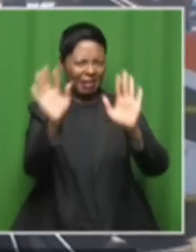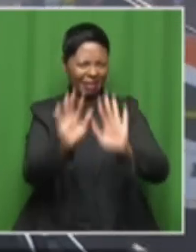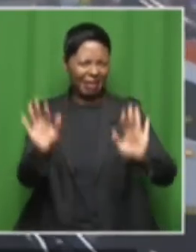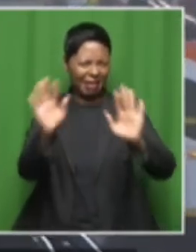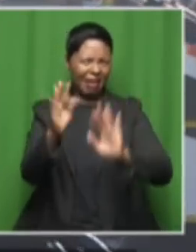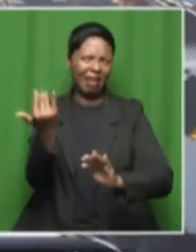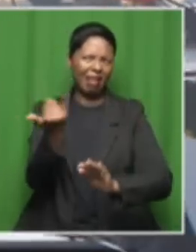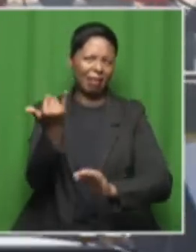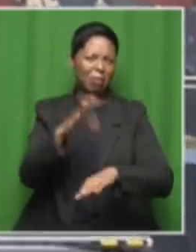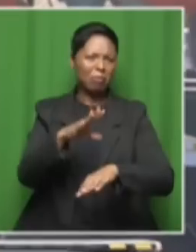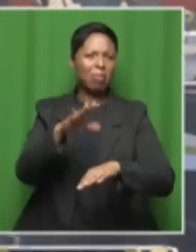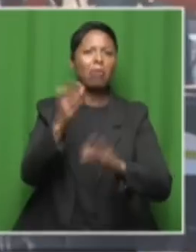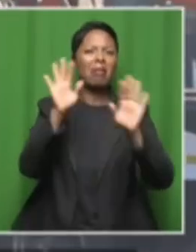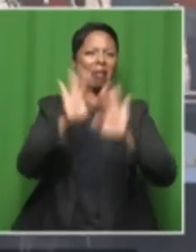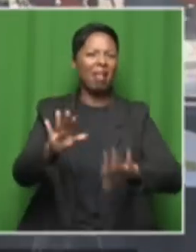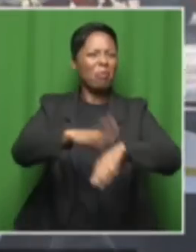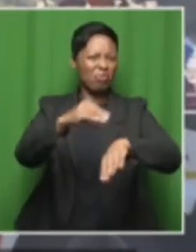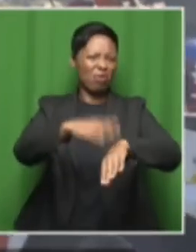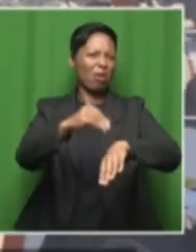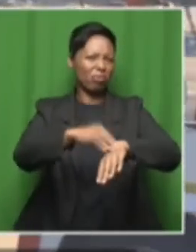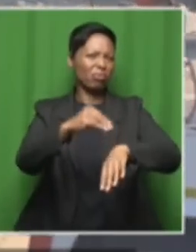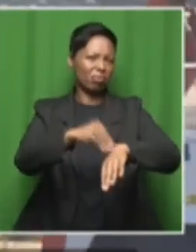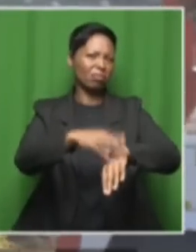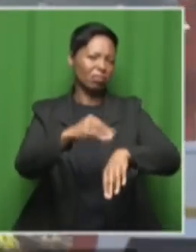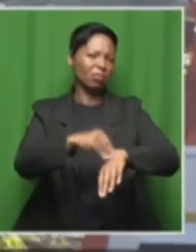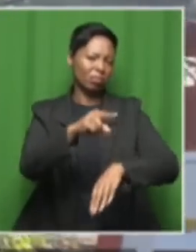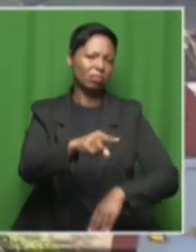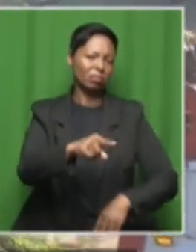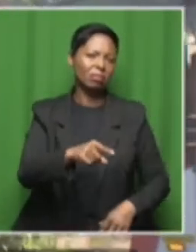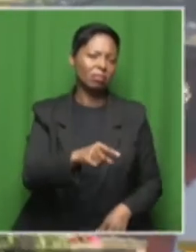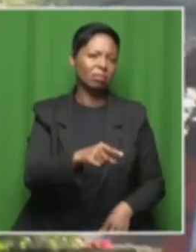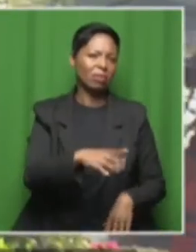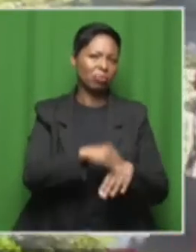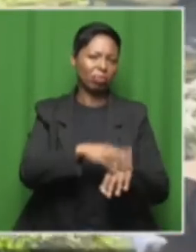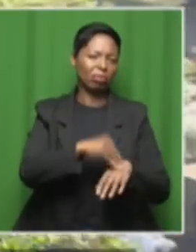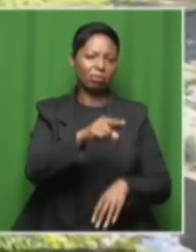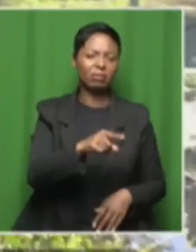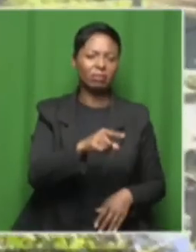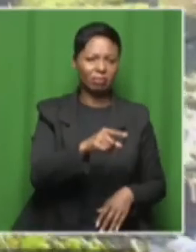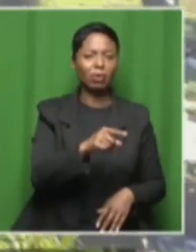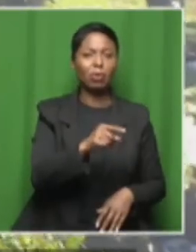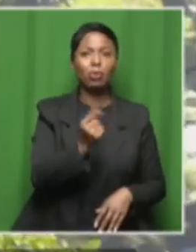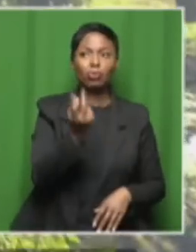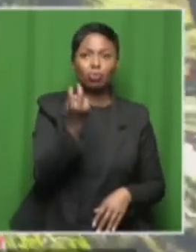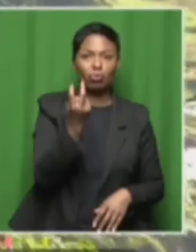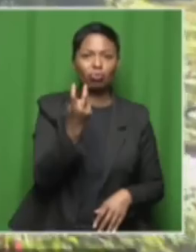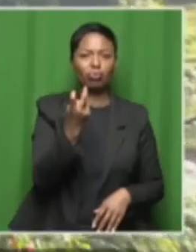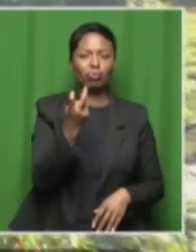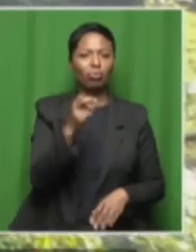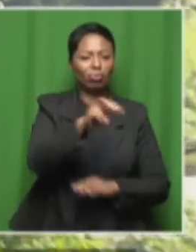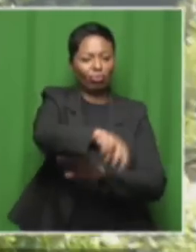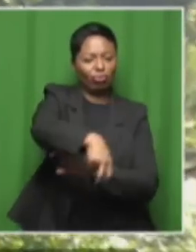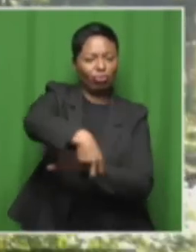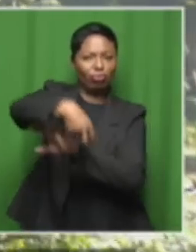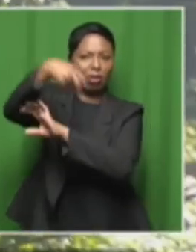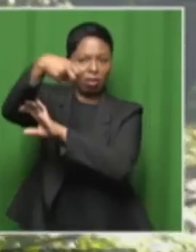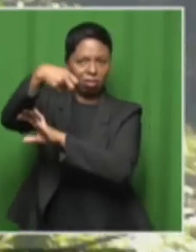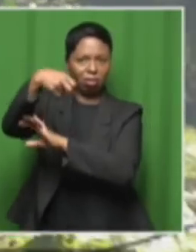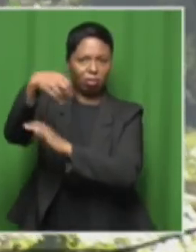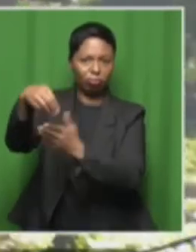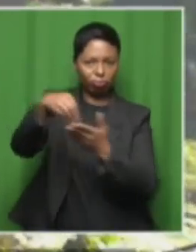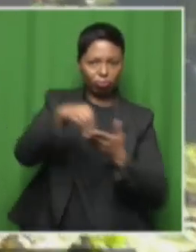brownish from where I am. So there are two heavy tow trucks that have been brought in here to assist with this operation.